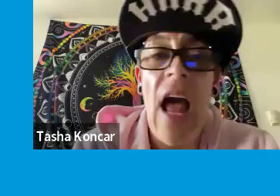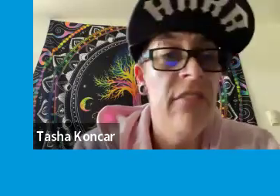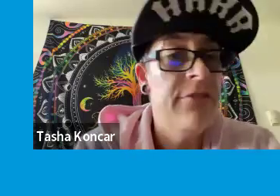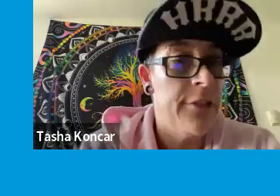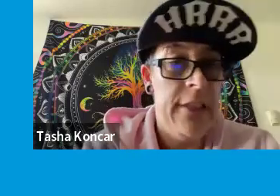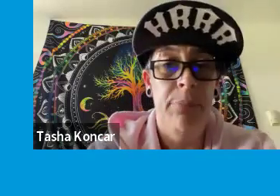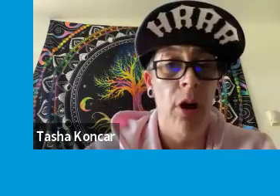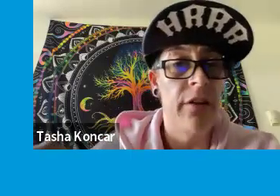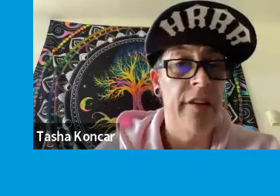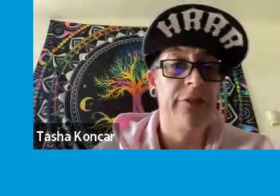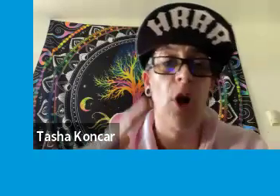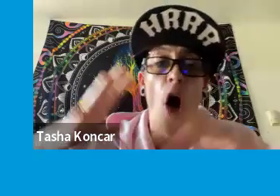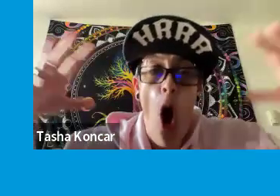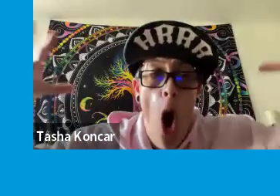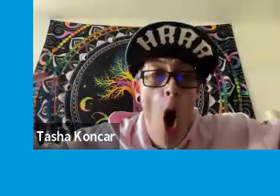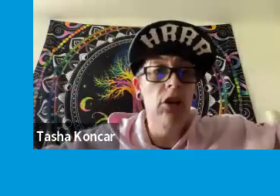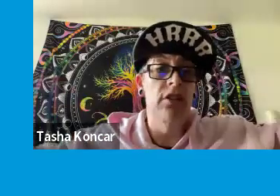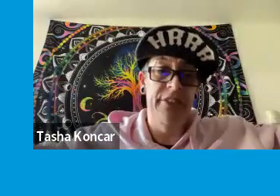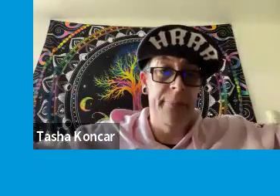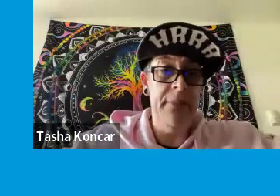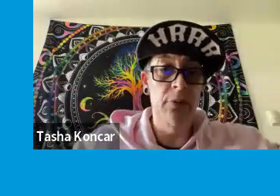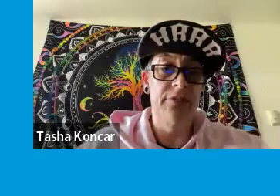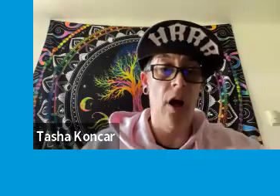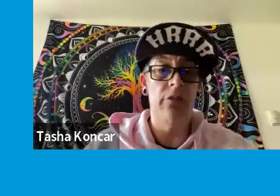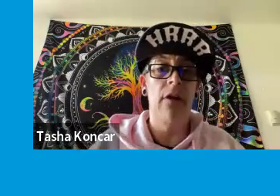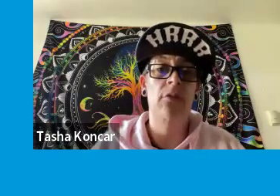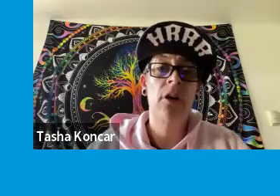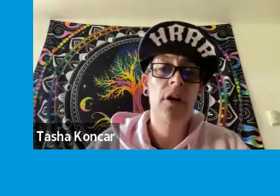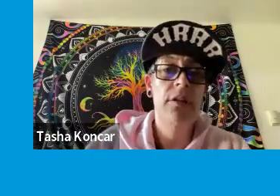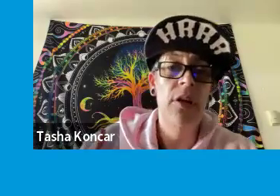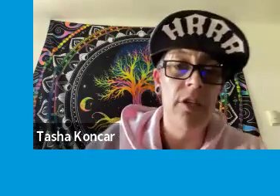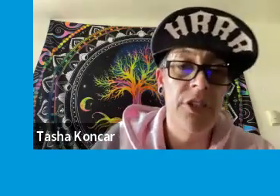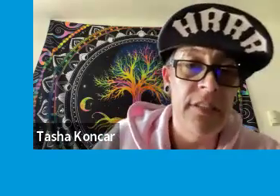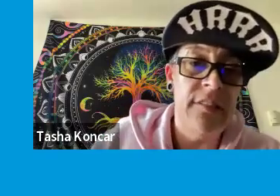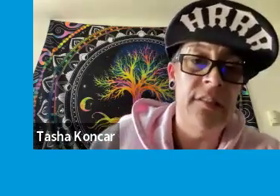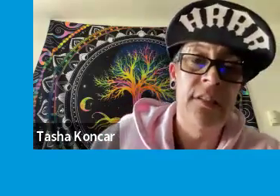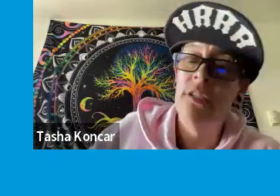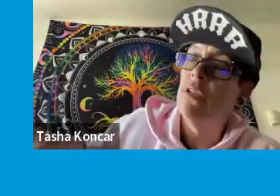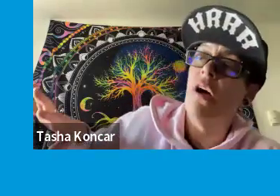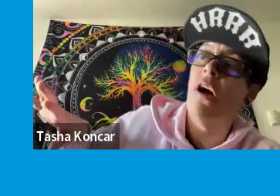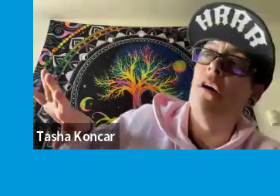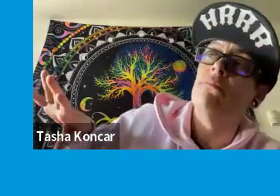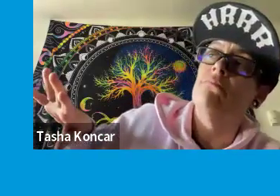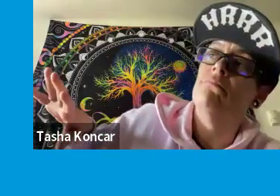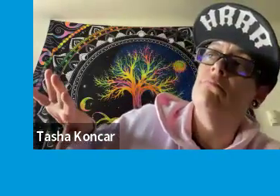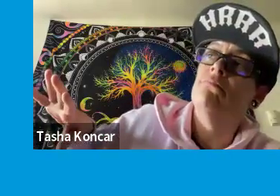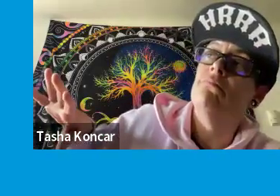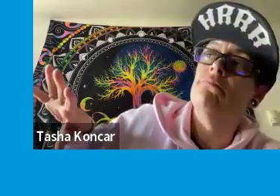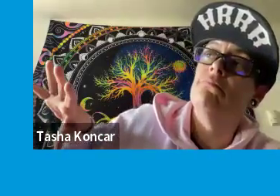covers every part of it for all the people of Colorado, not just